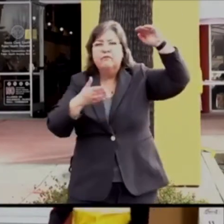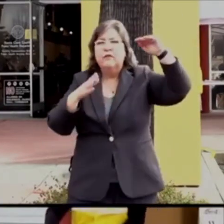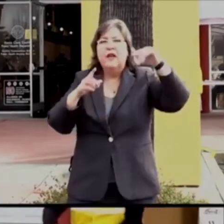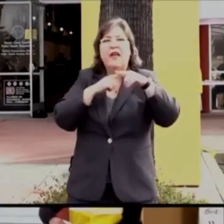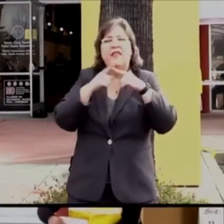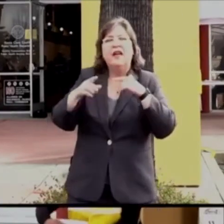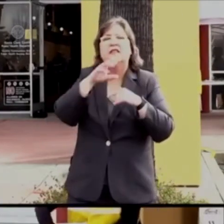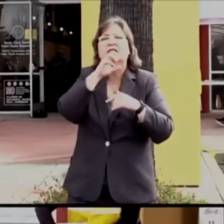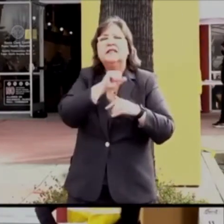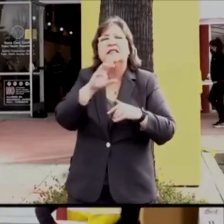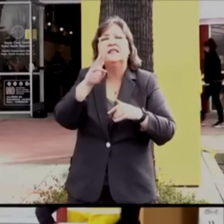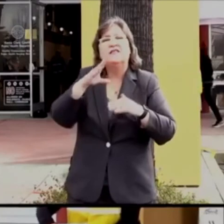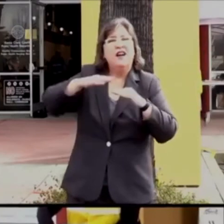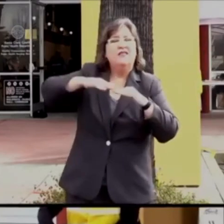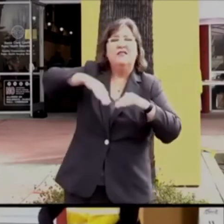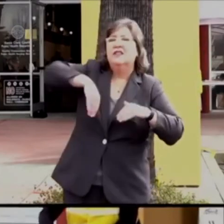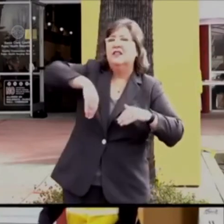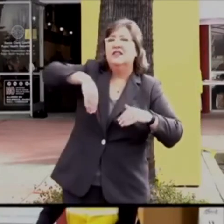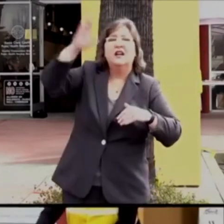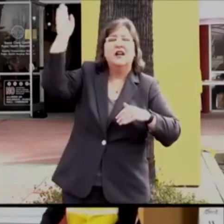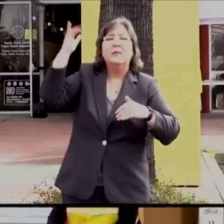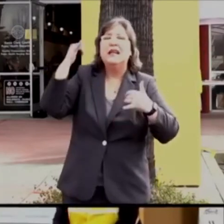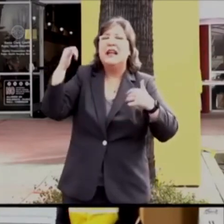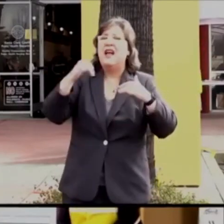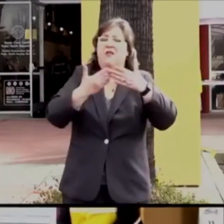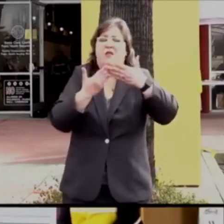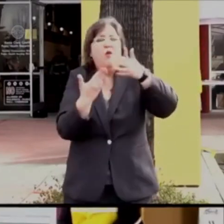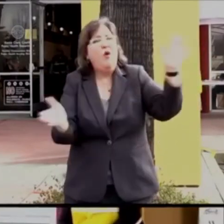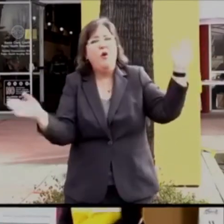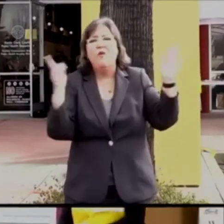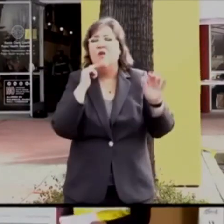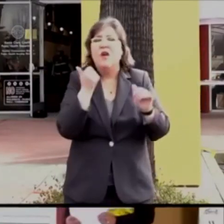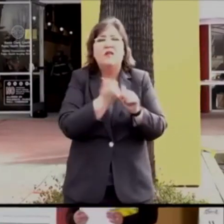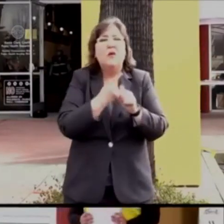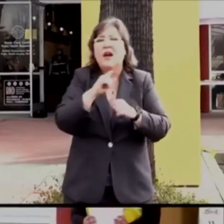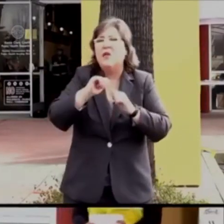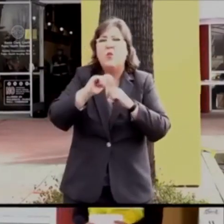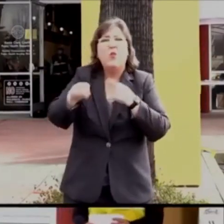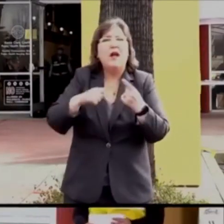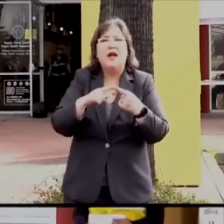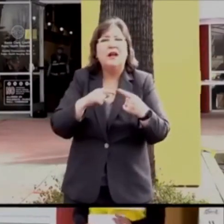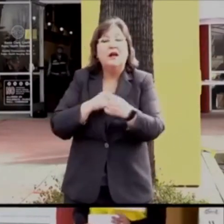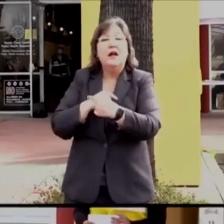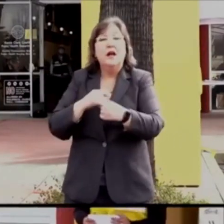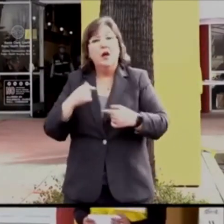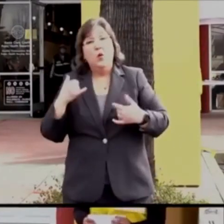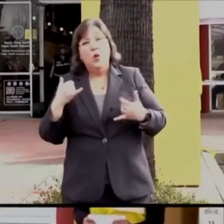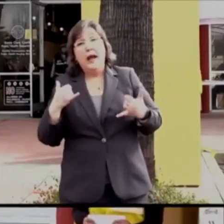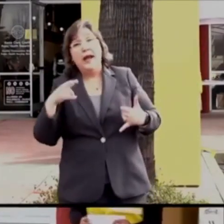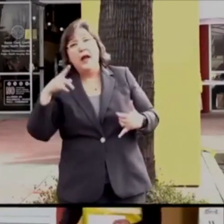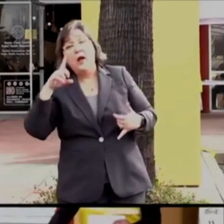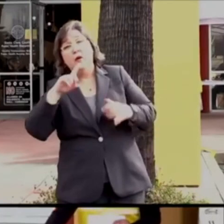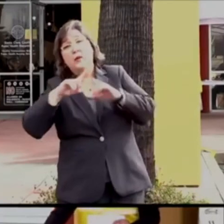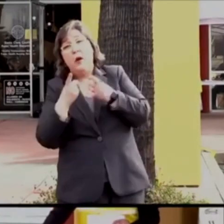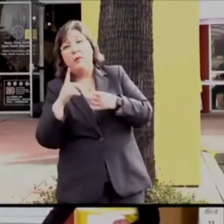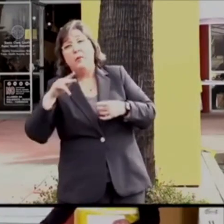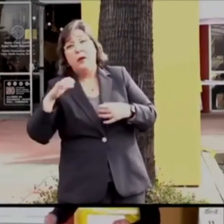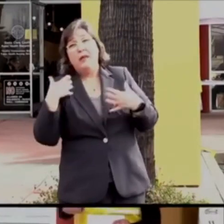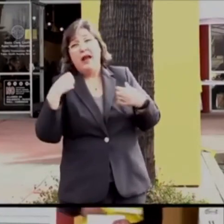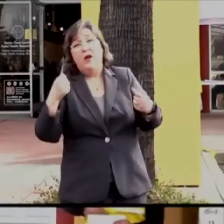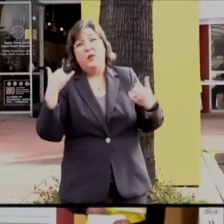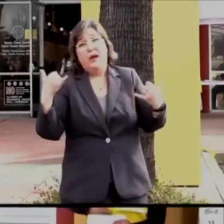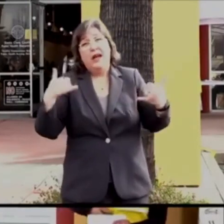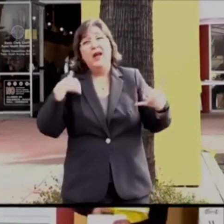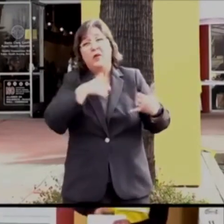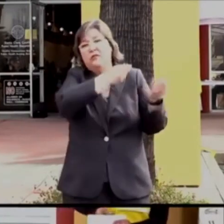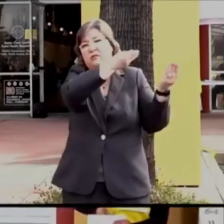You know, our direction comes from the California Department of Public Health, and right now we are focused on 65 and older, and that is